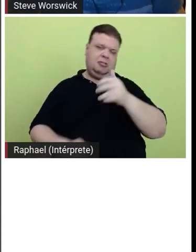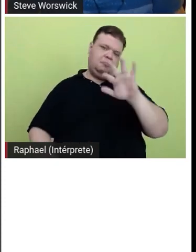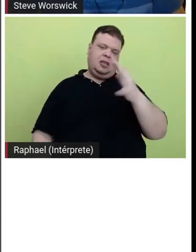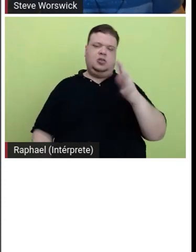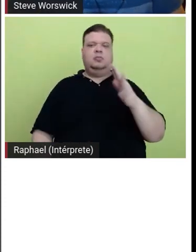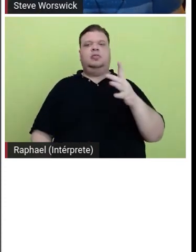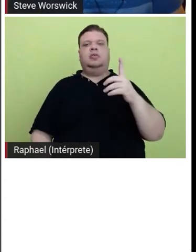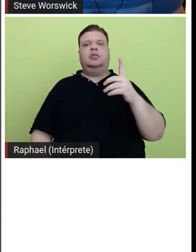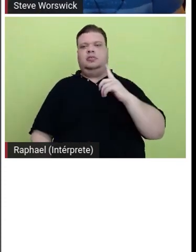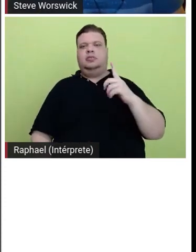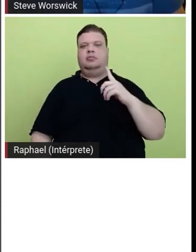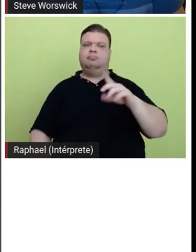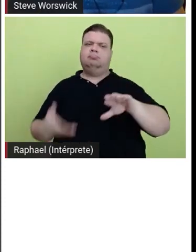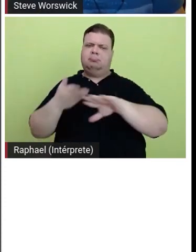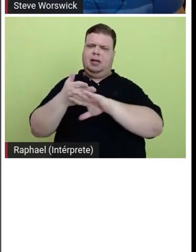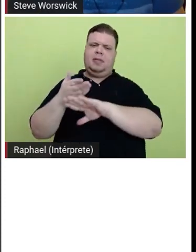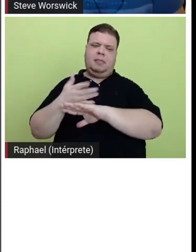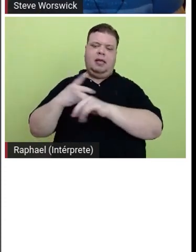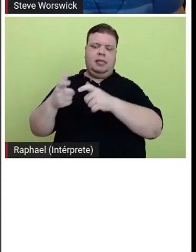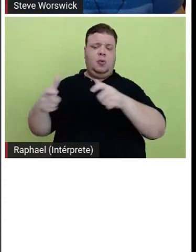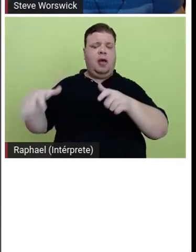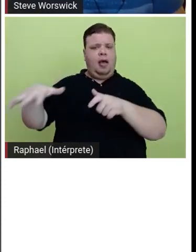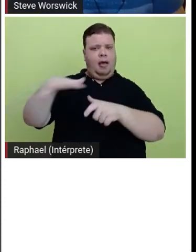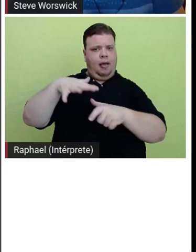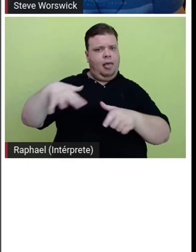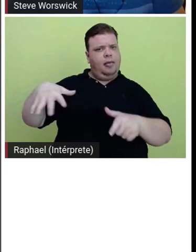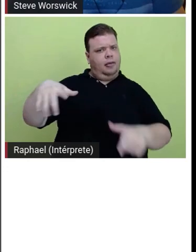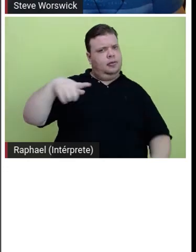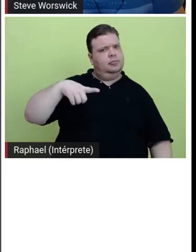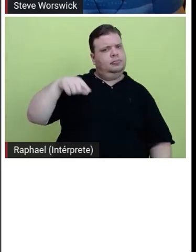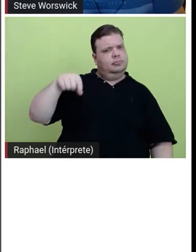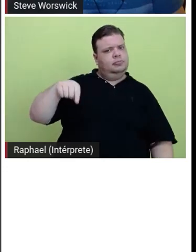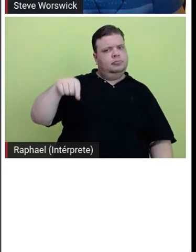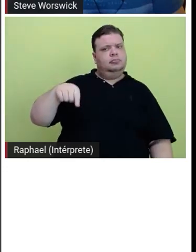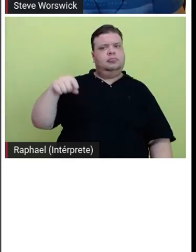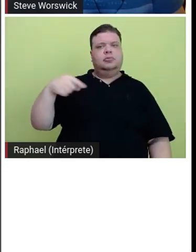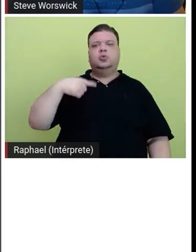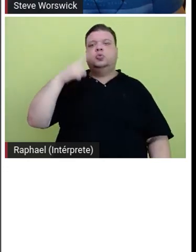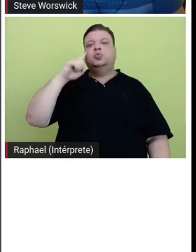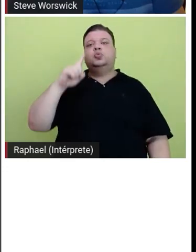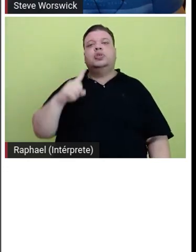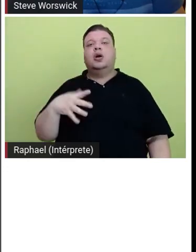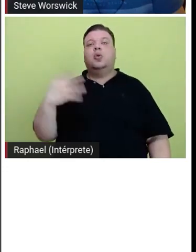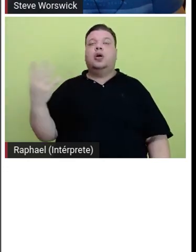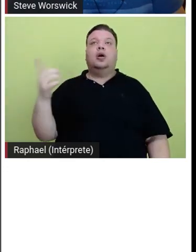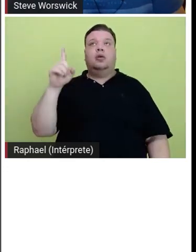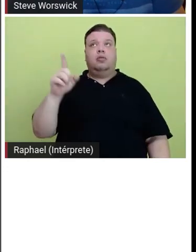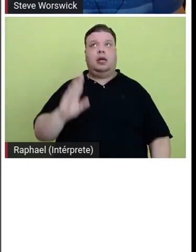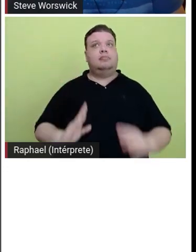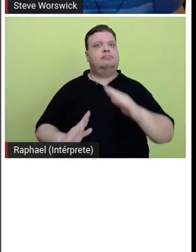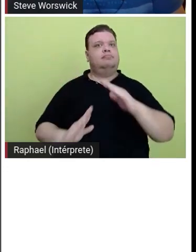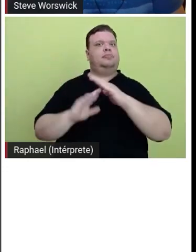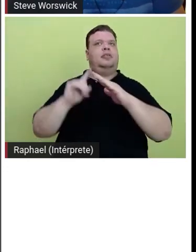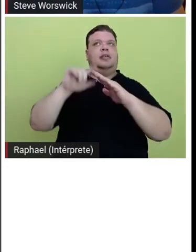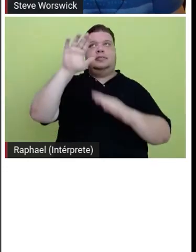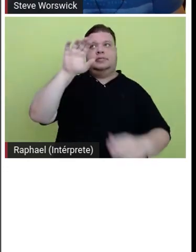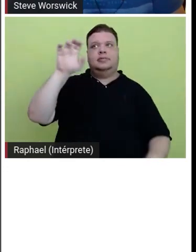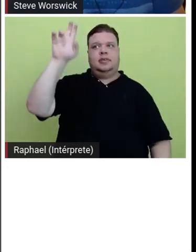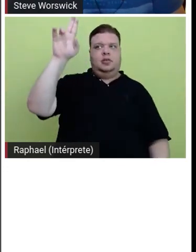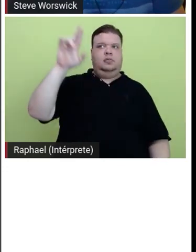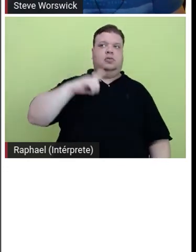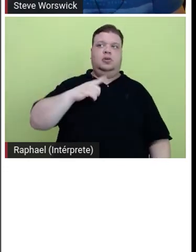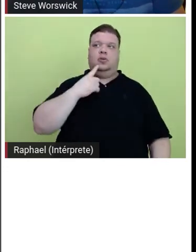active on Twitter if you want to follow me. Kooky's website there if you want to talk to her yourself. And if you've